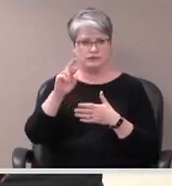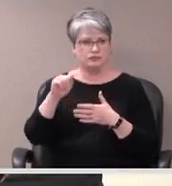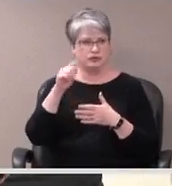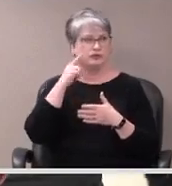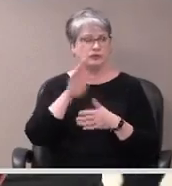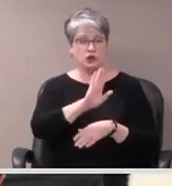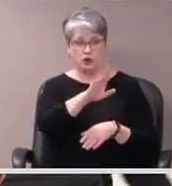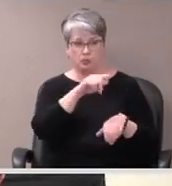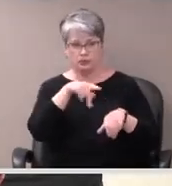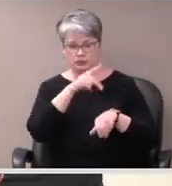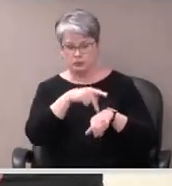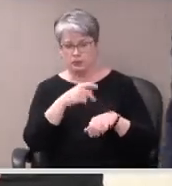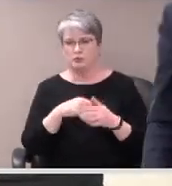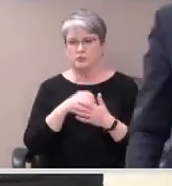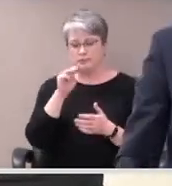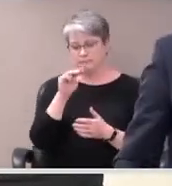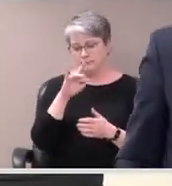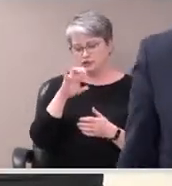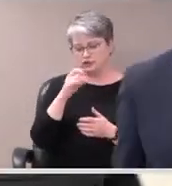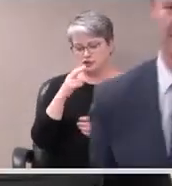Perkins.